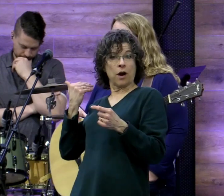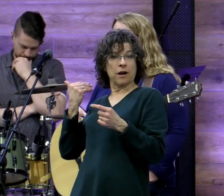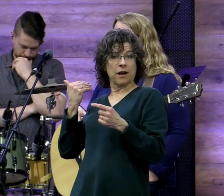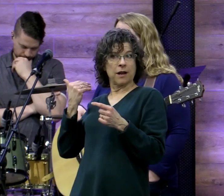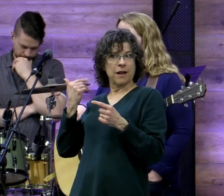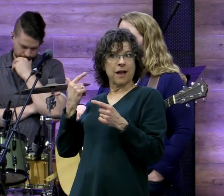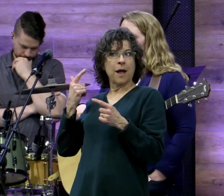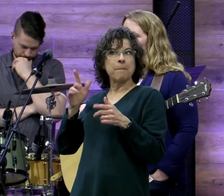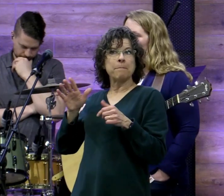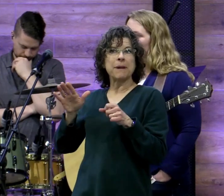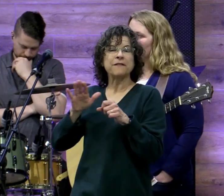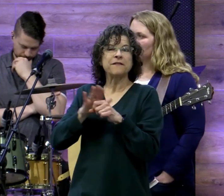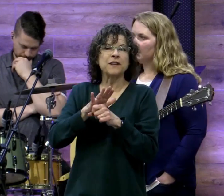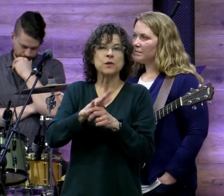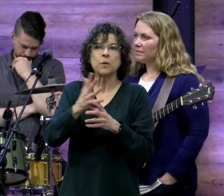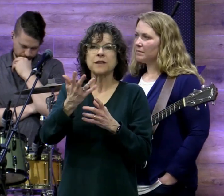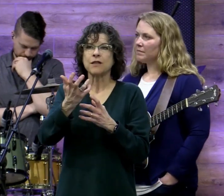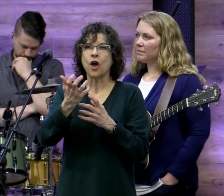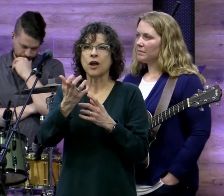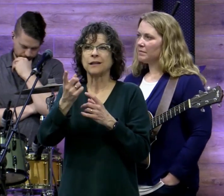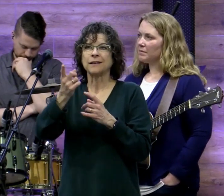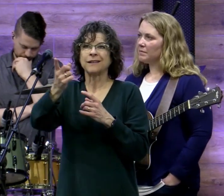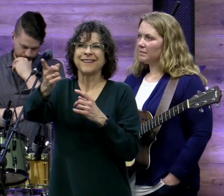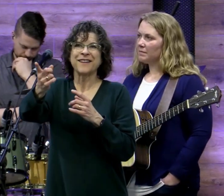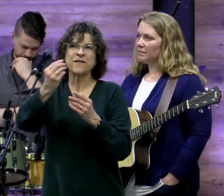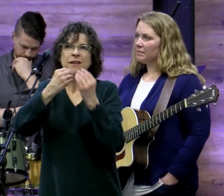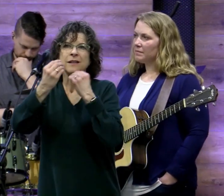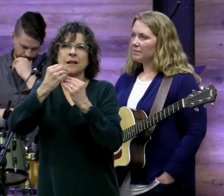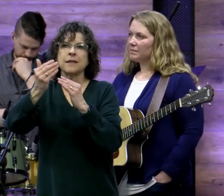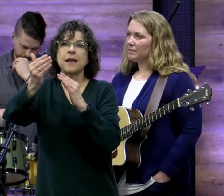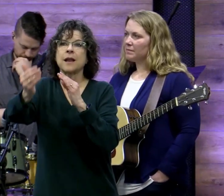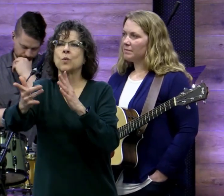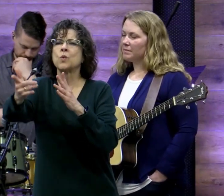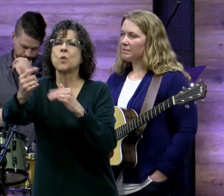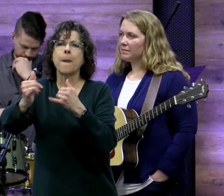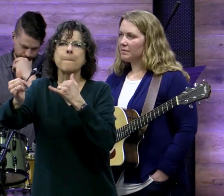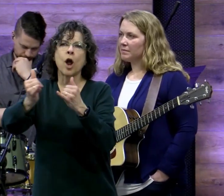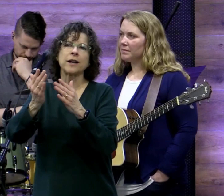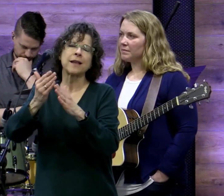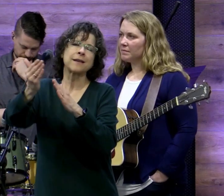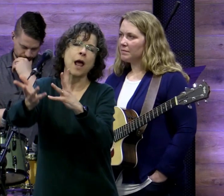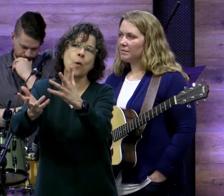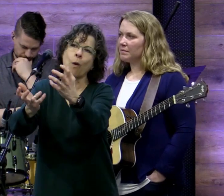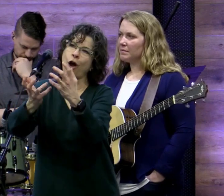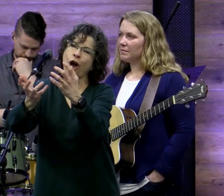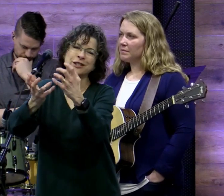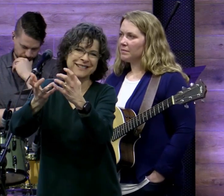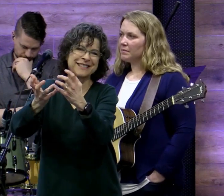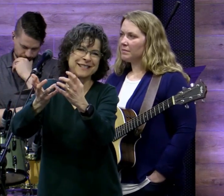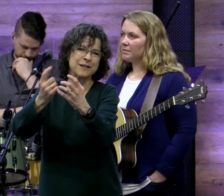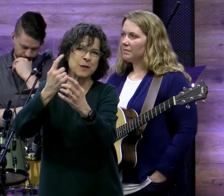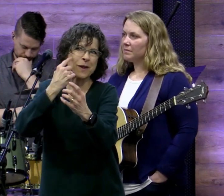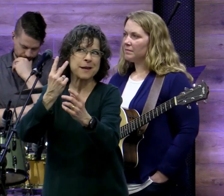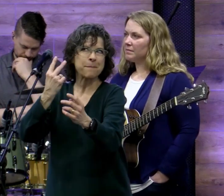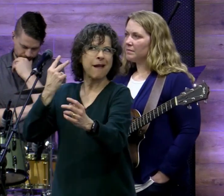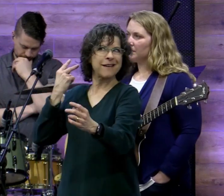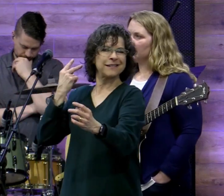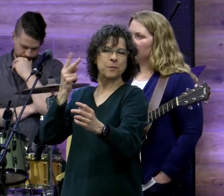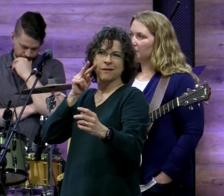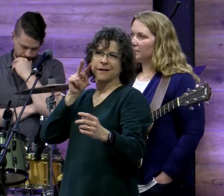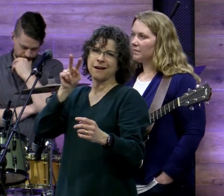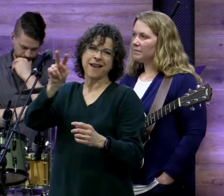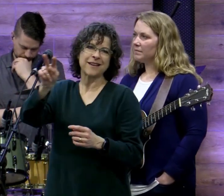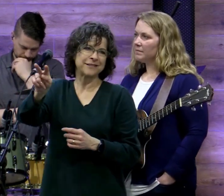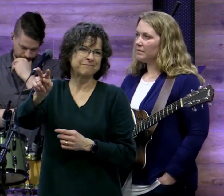with a sense of longing like an appetizer does before the meal of the party to end all parties when we get to eat this even greater meal